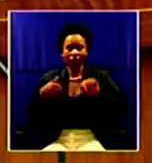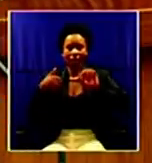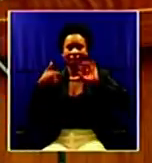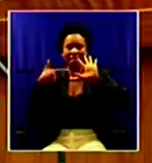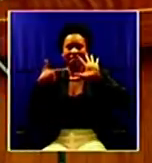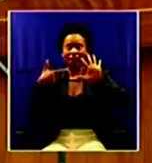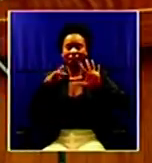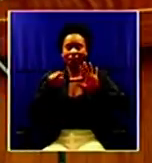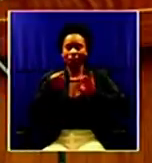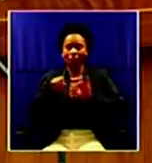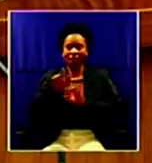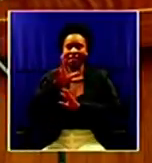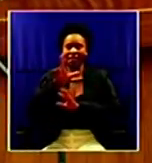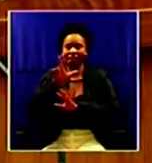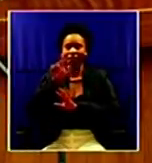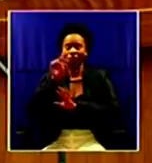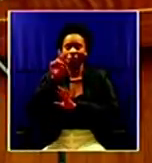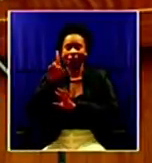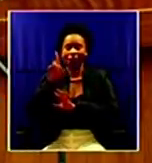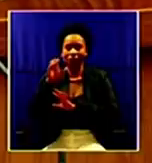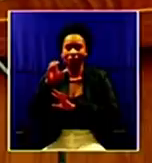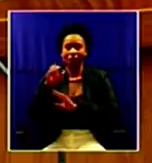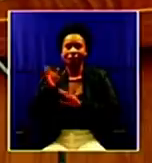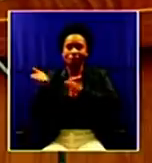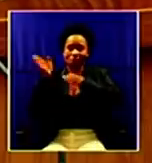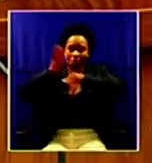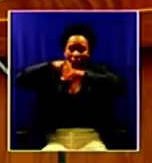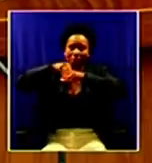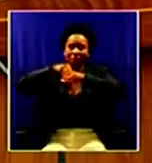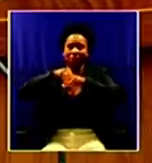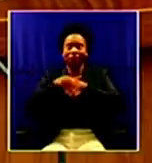7 rand 71 more expensive.